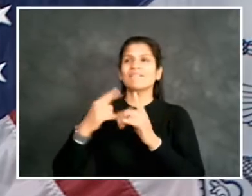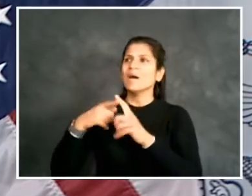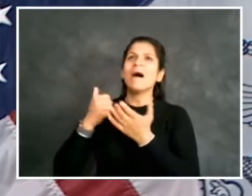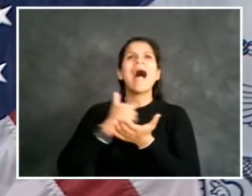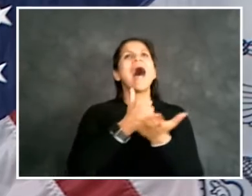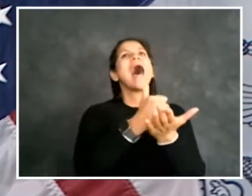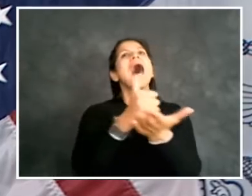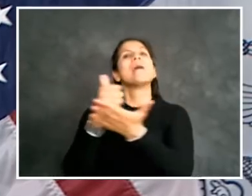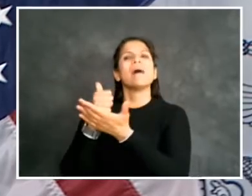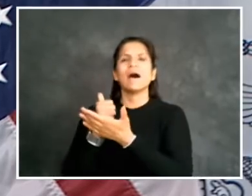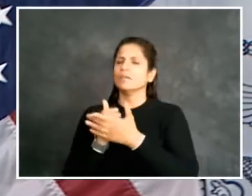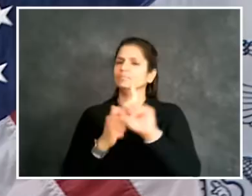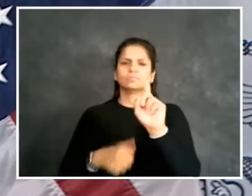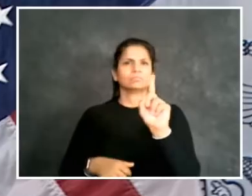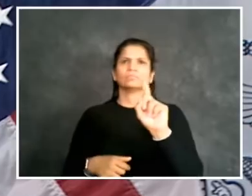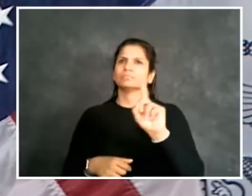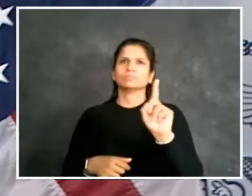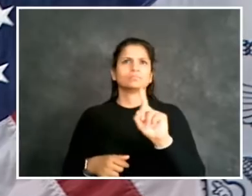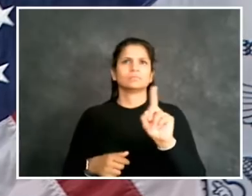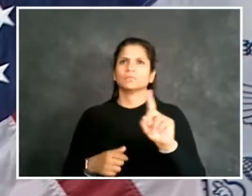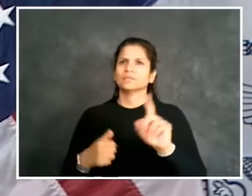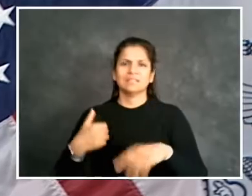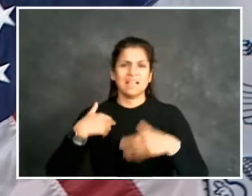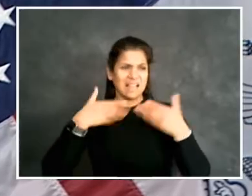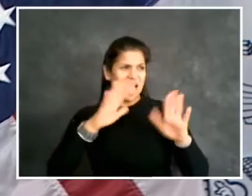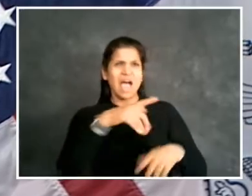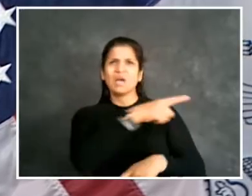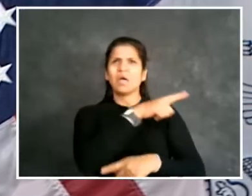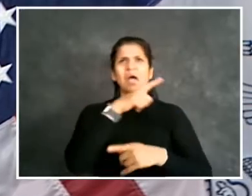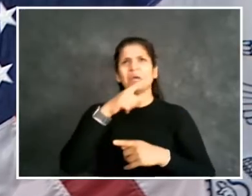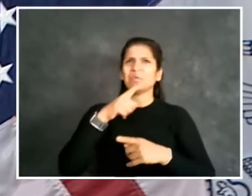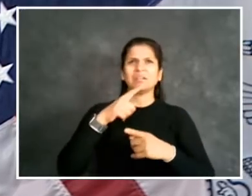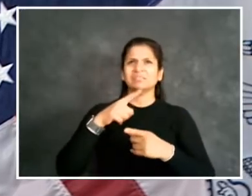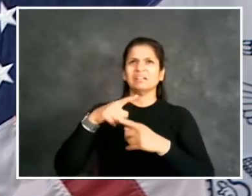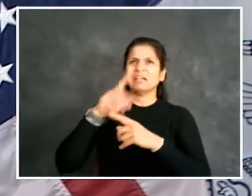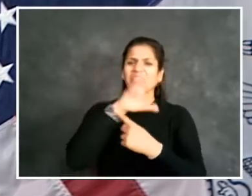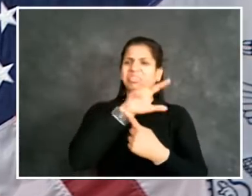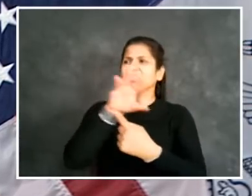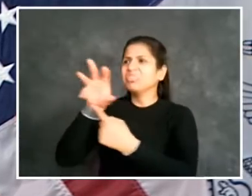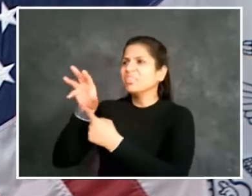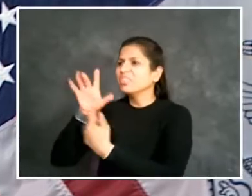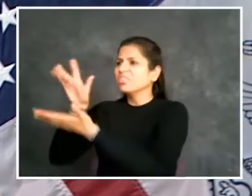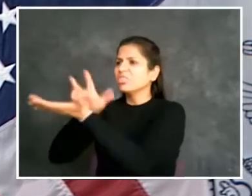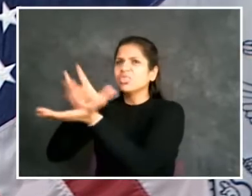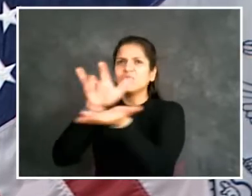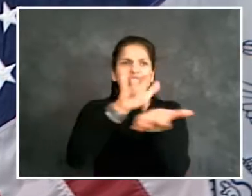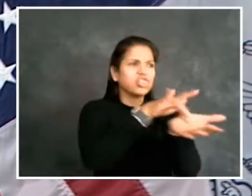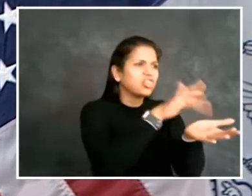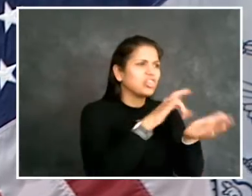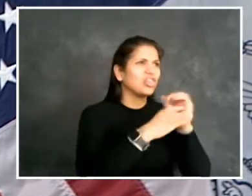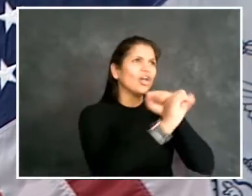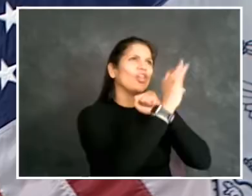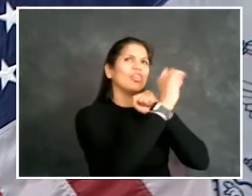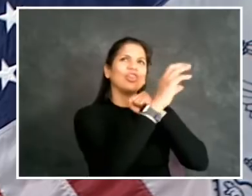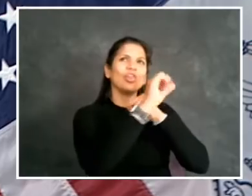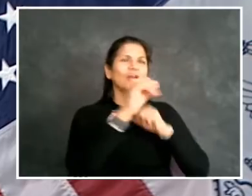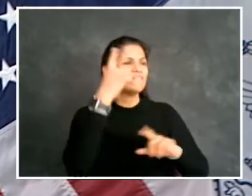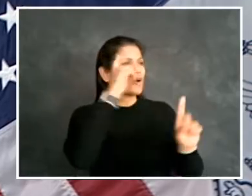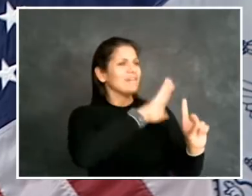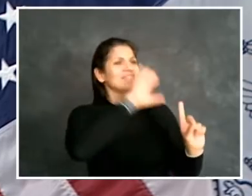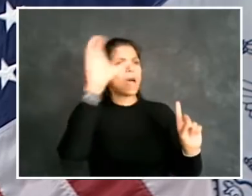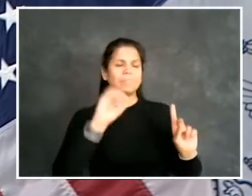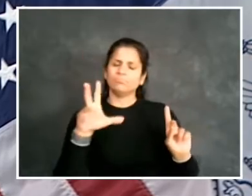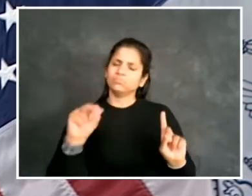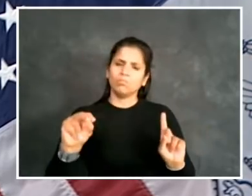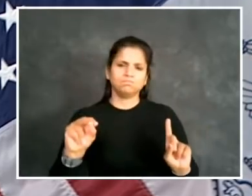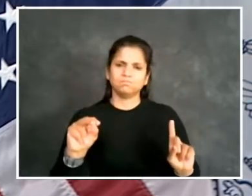in some way to proselytize for any kind of exclusionary values. On the